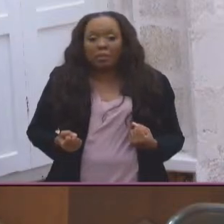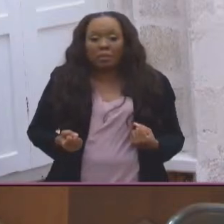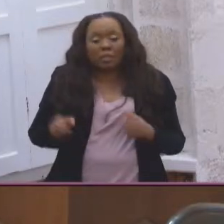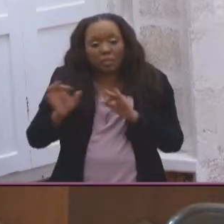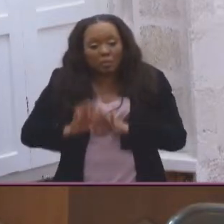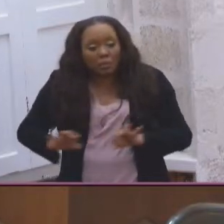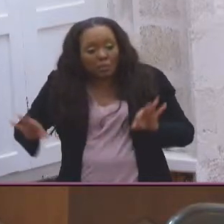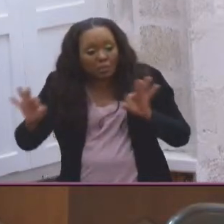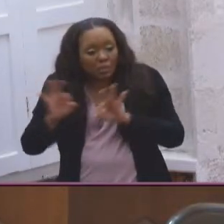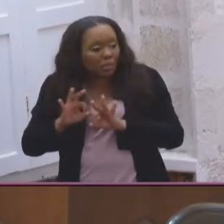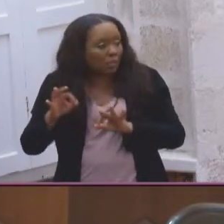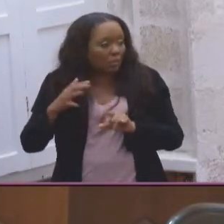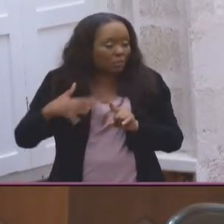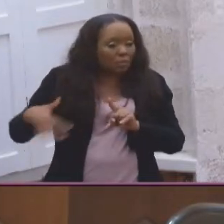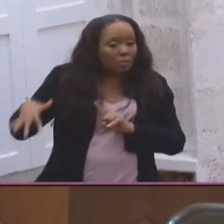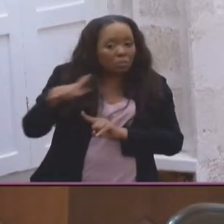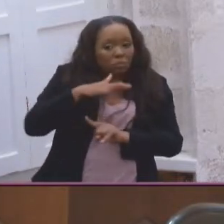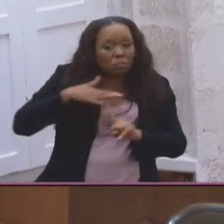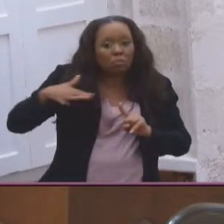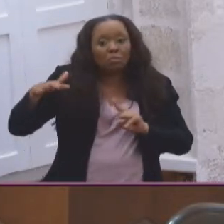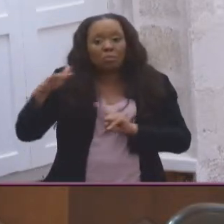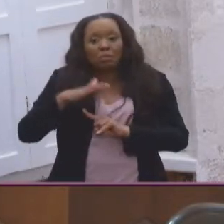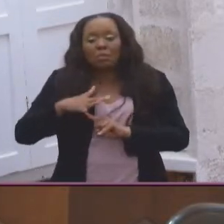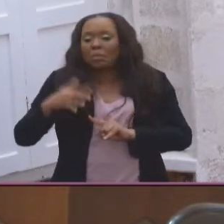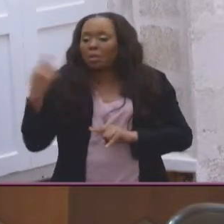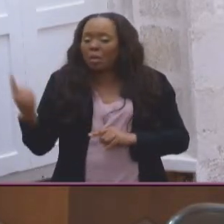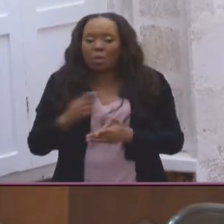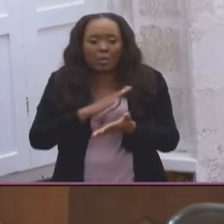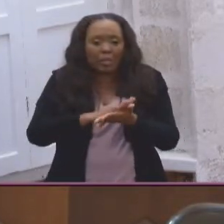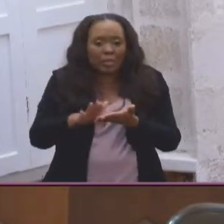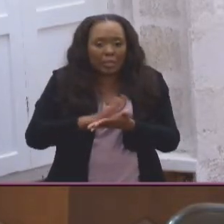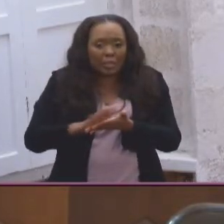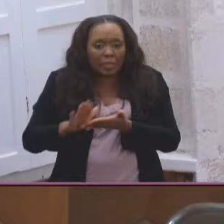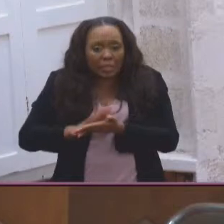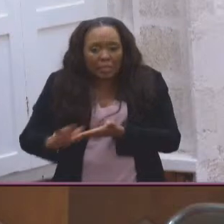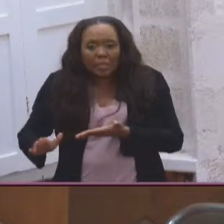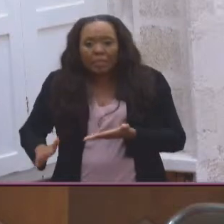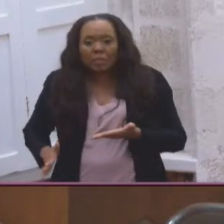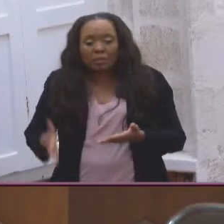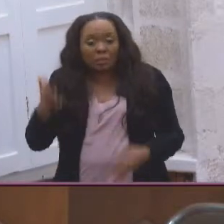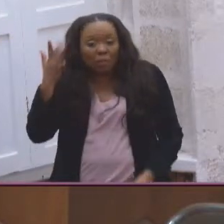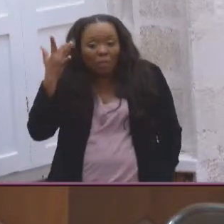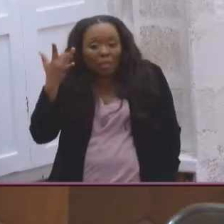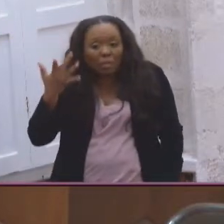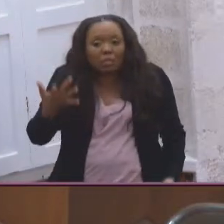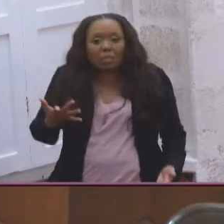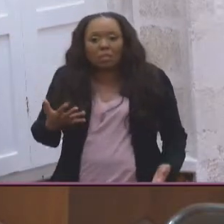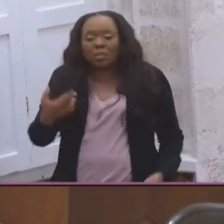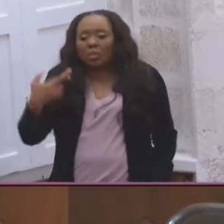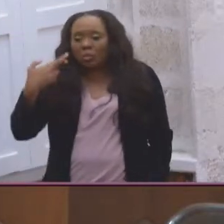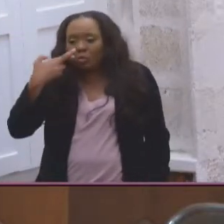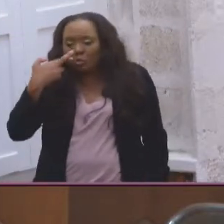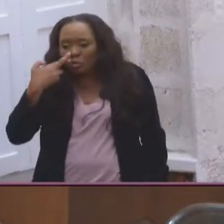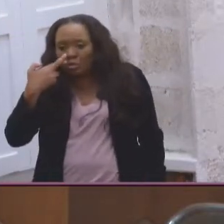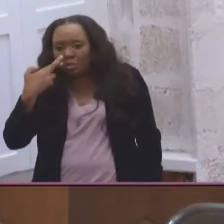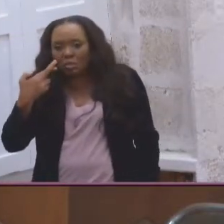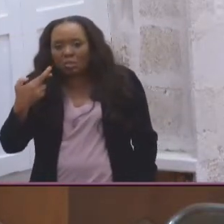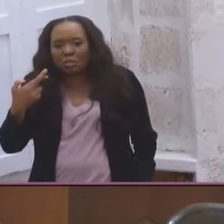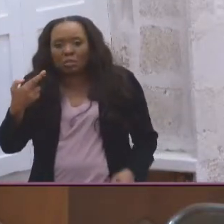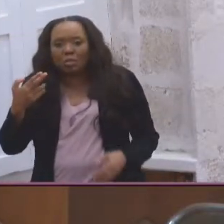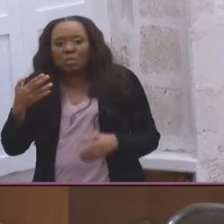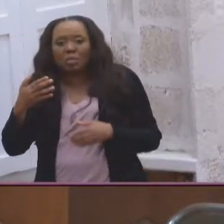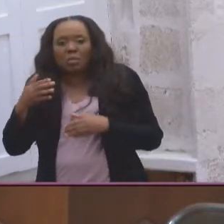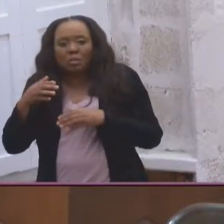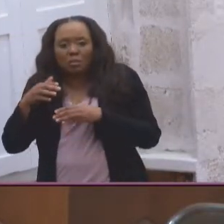bins in the facilities, are constantly cleaned and washed. Because why? Rodents find safe harbor in